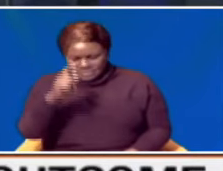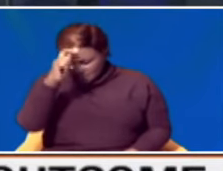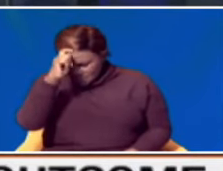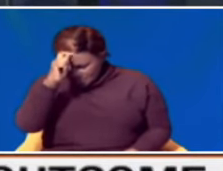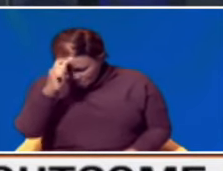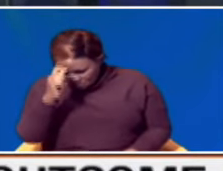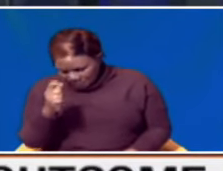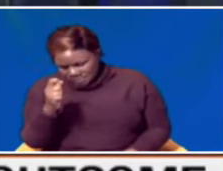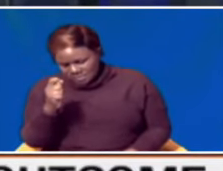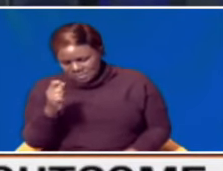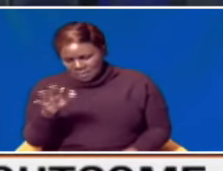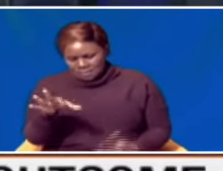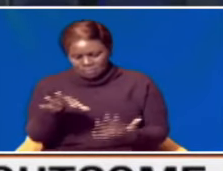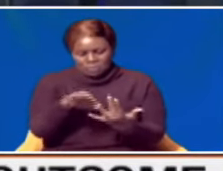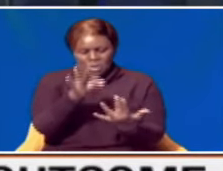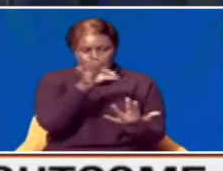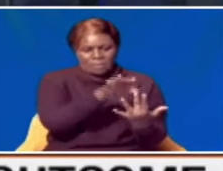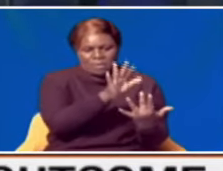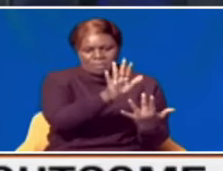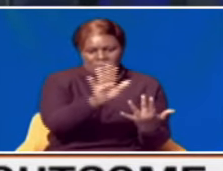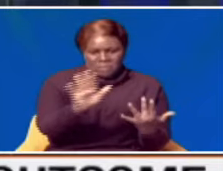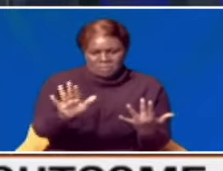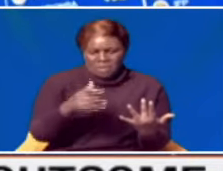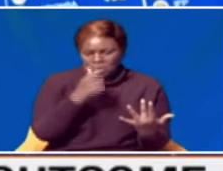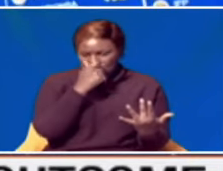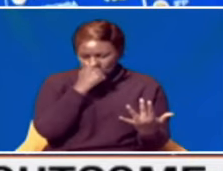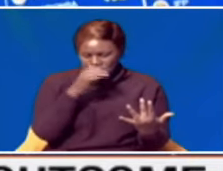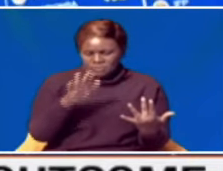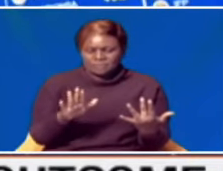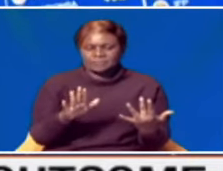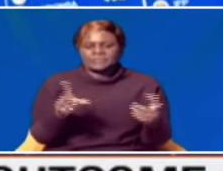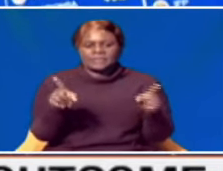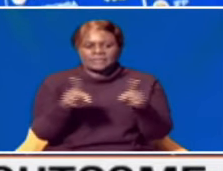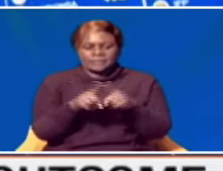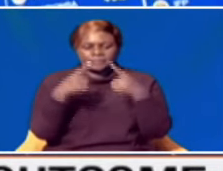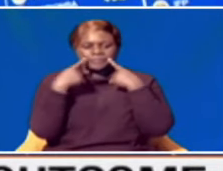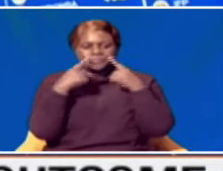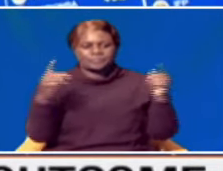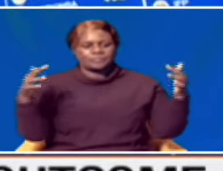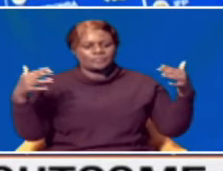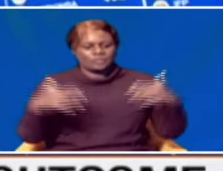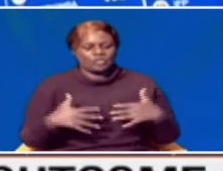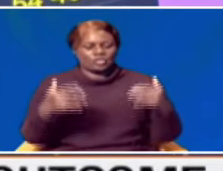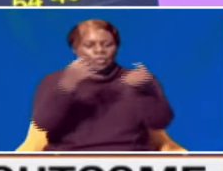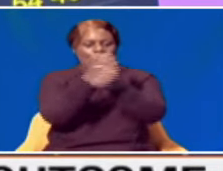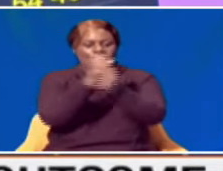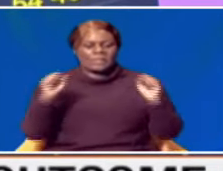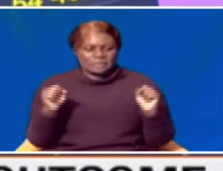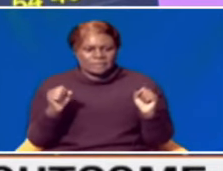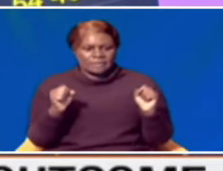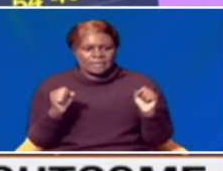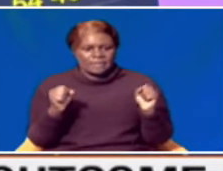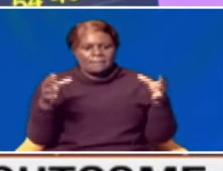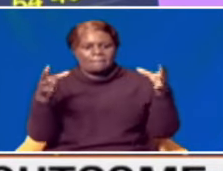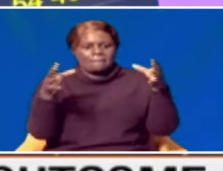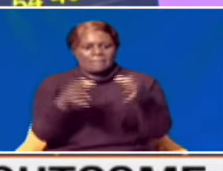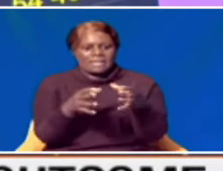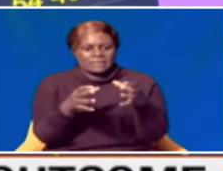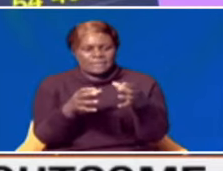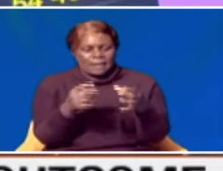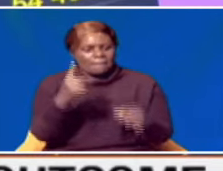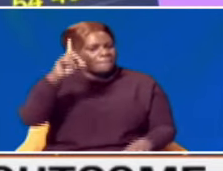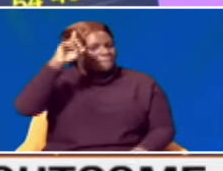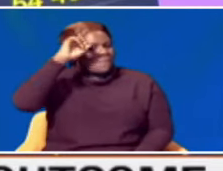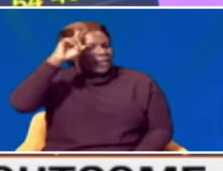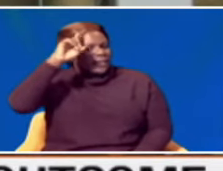respect their choices and their wishes. And the outcome has shocked the president, with the party of Nelson